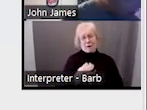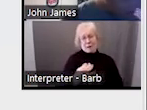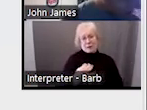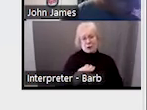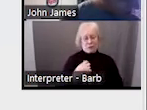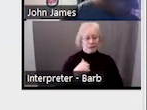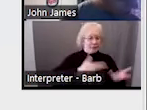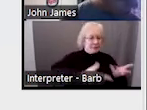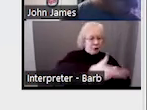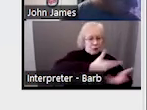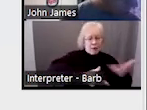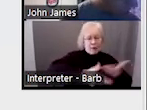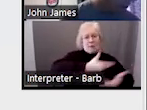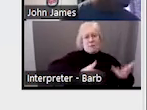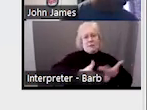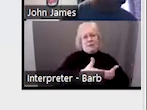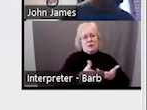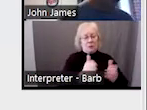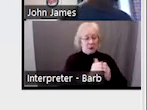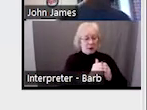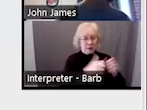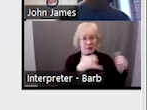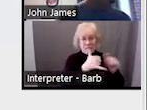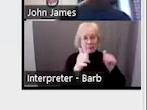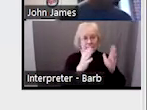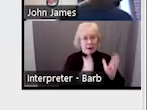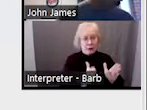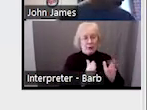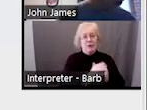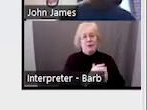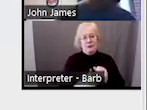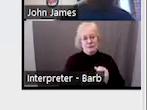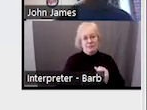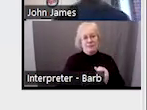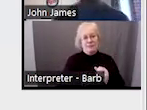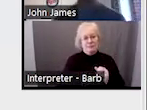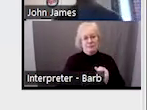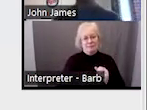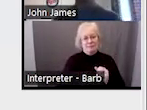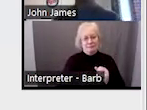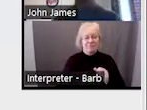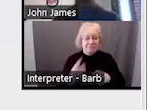interact with the players more on a daily basis.